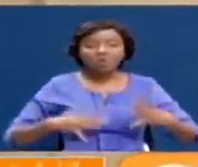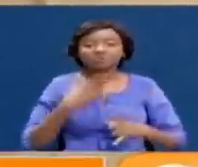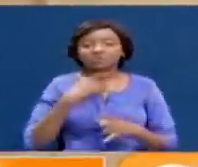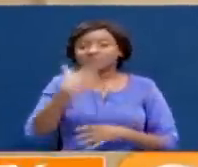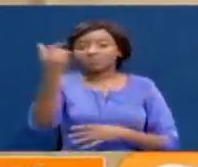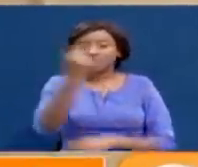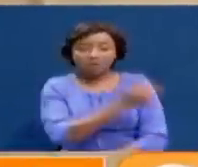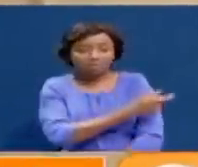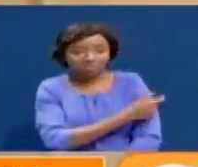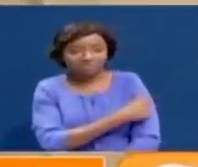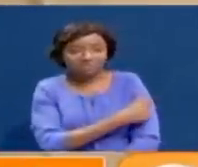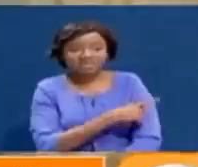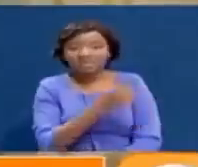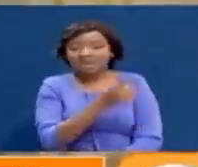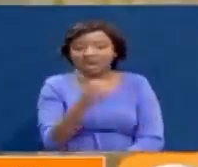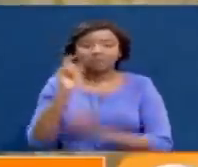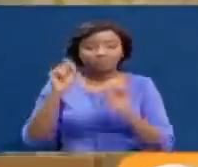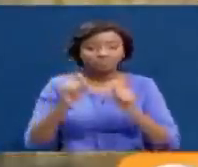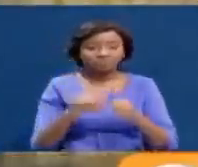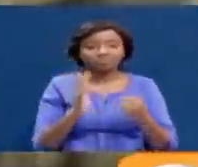hospitali watawezeshwa kufika.